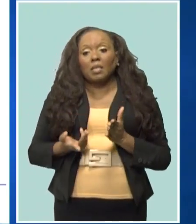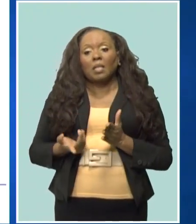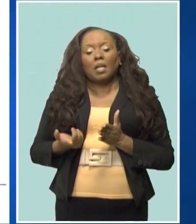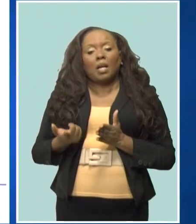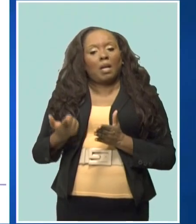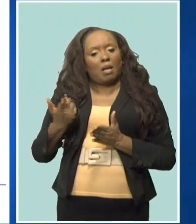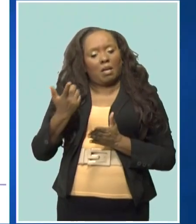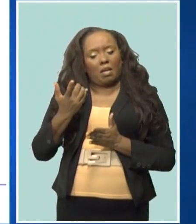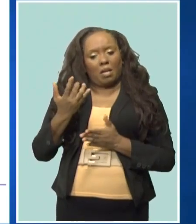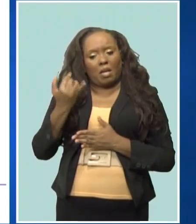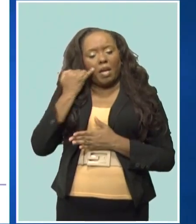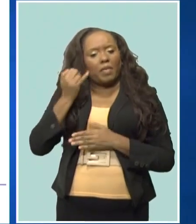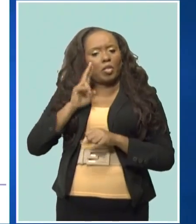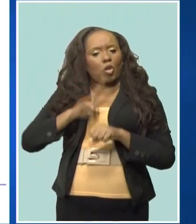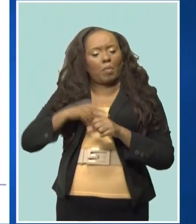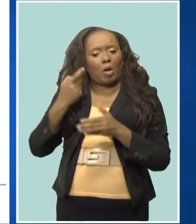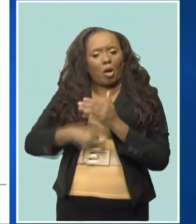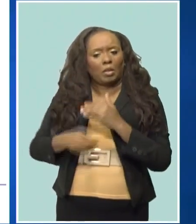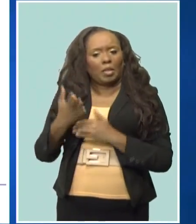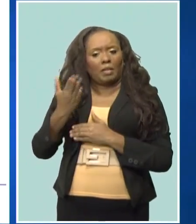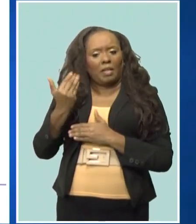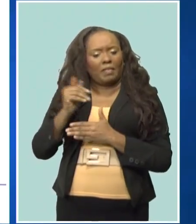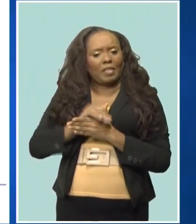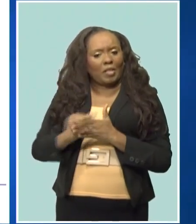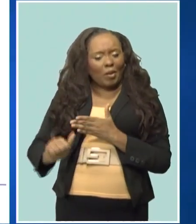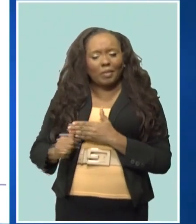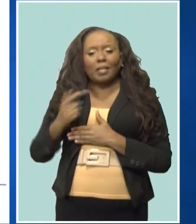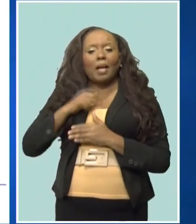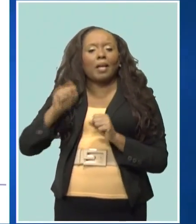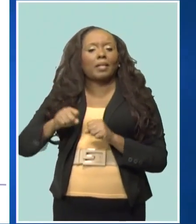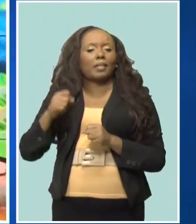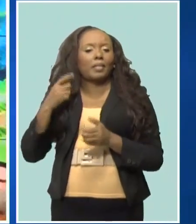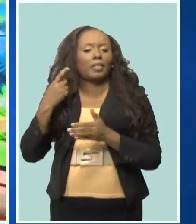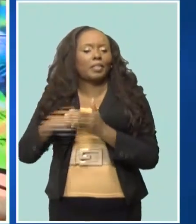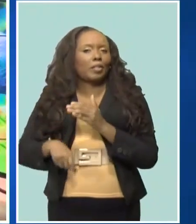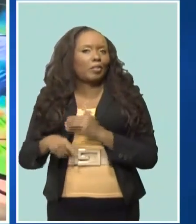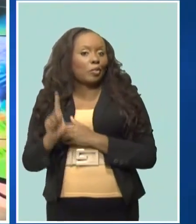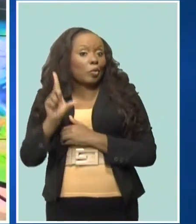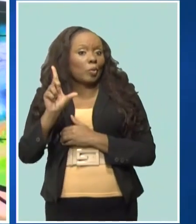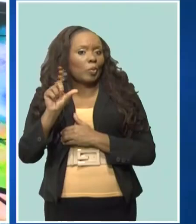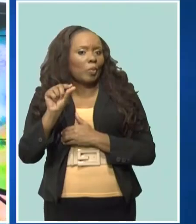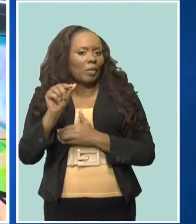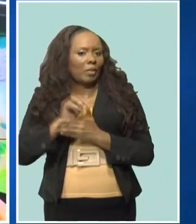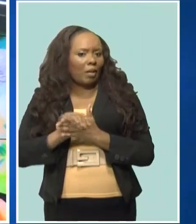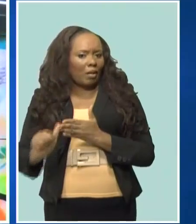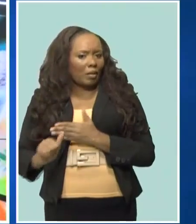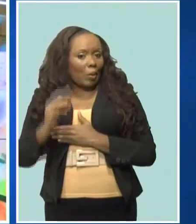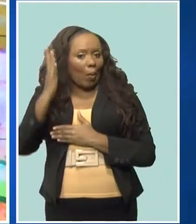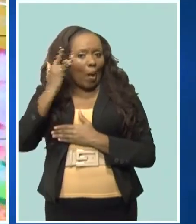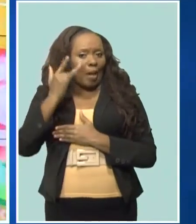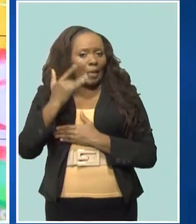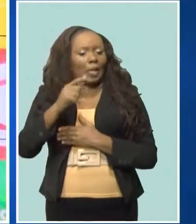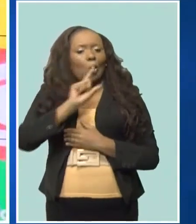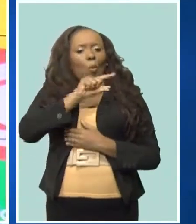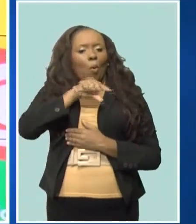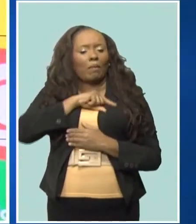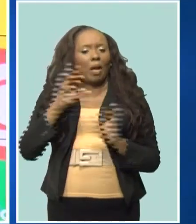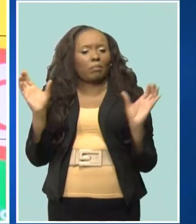extra $5 because I know what I'm dealing with. And these are some of the things that the ministry will continue to